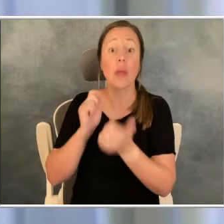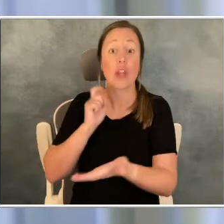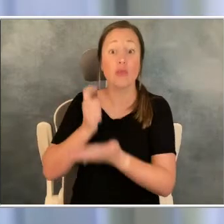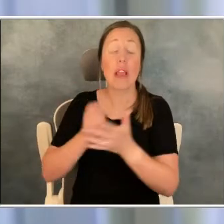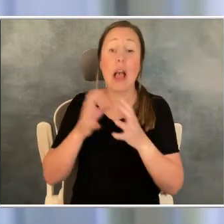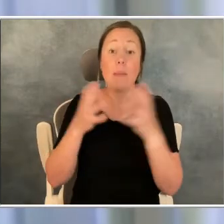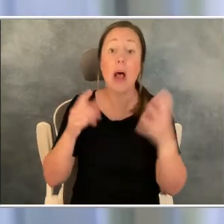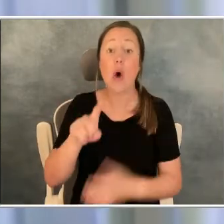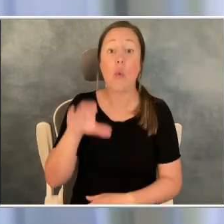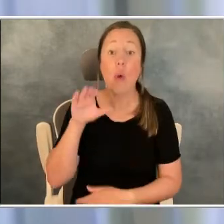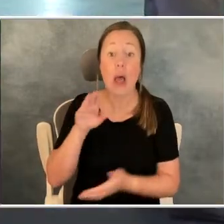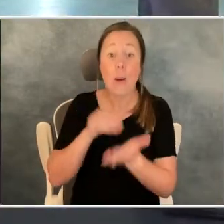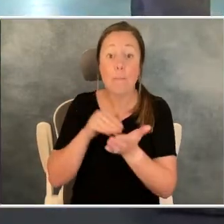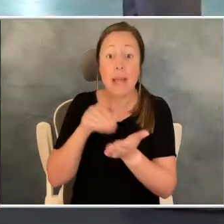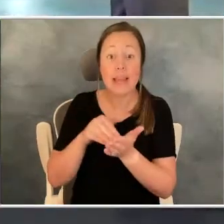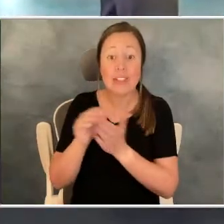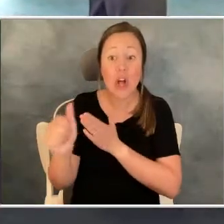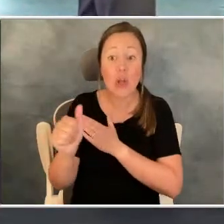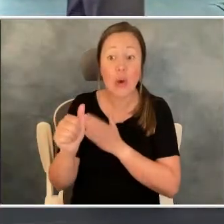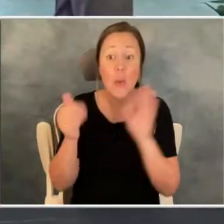million.